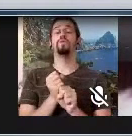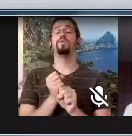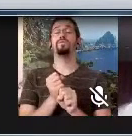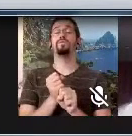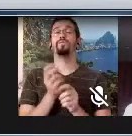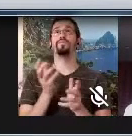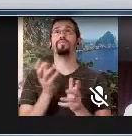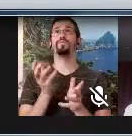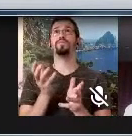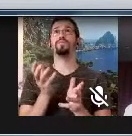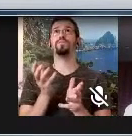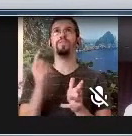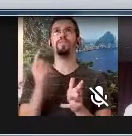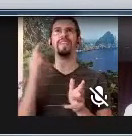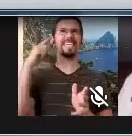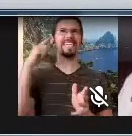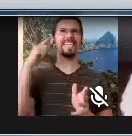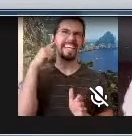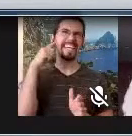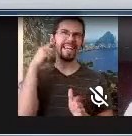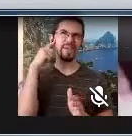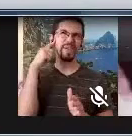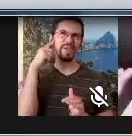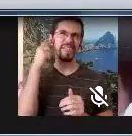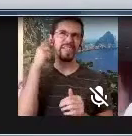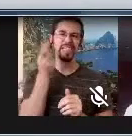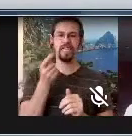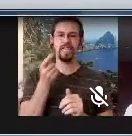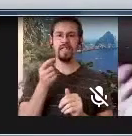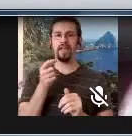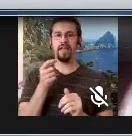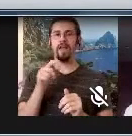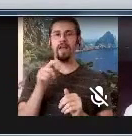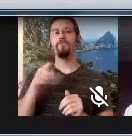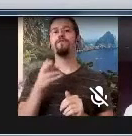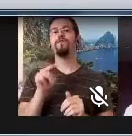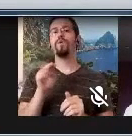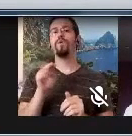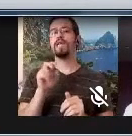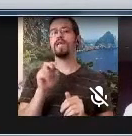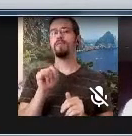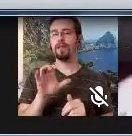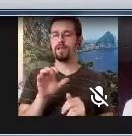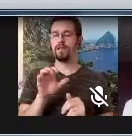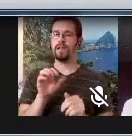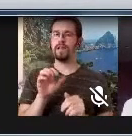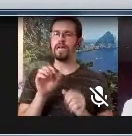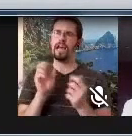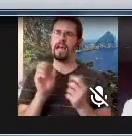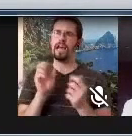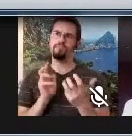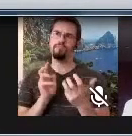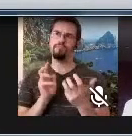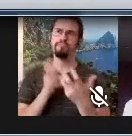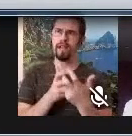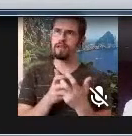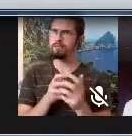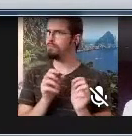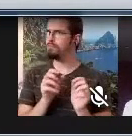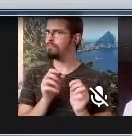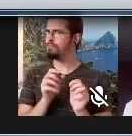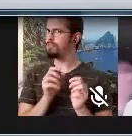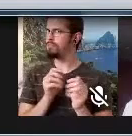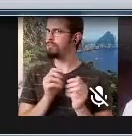sounds that are phonemically consistent with our interpretation, but that sound very different. There